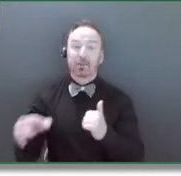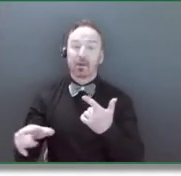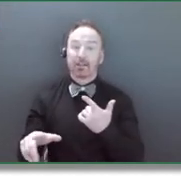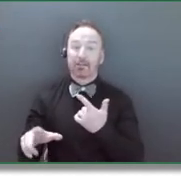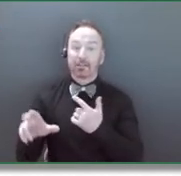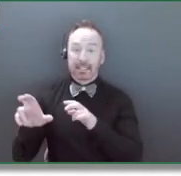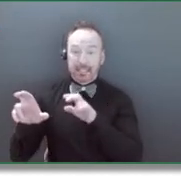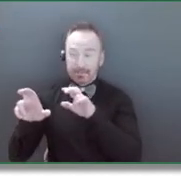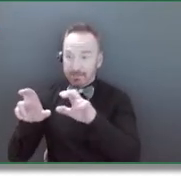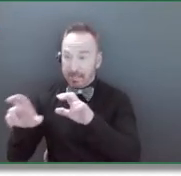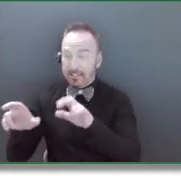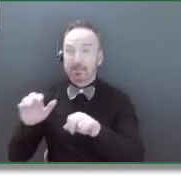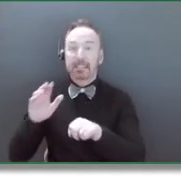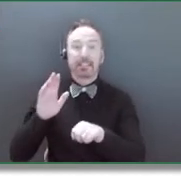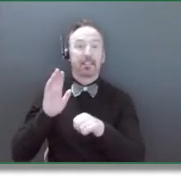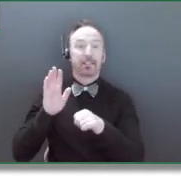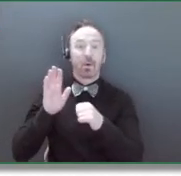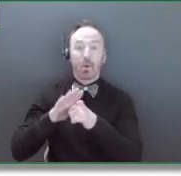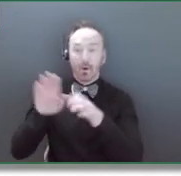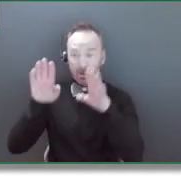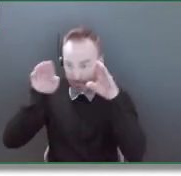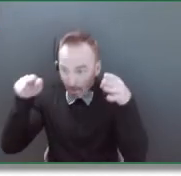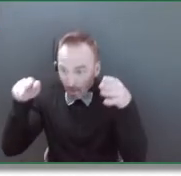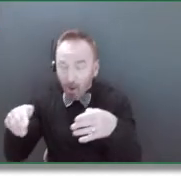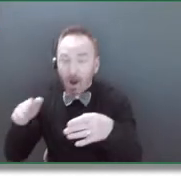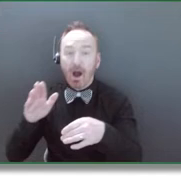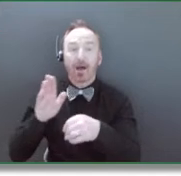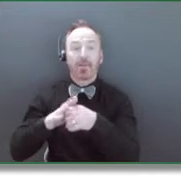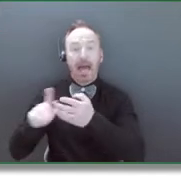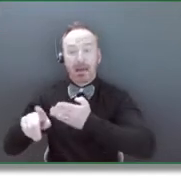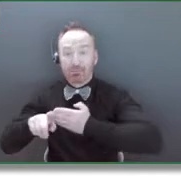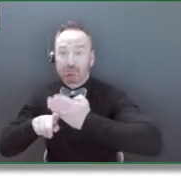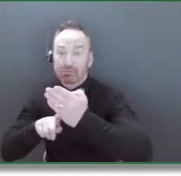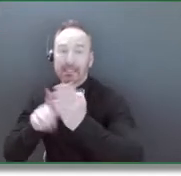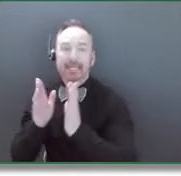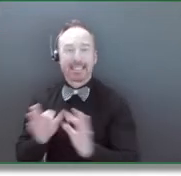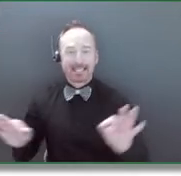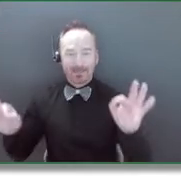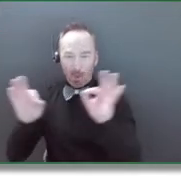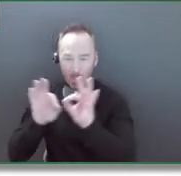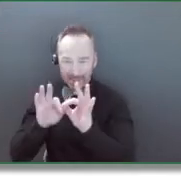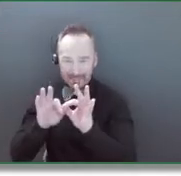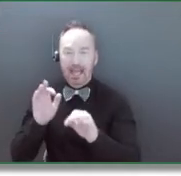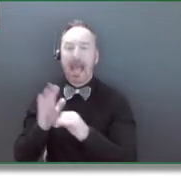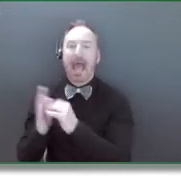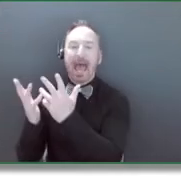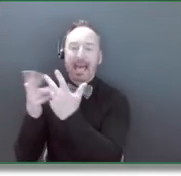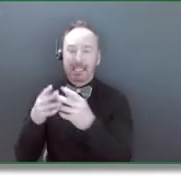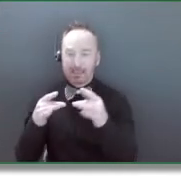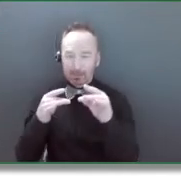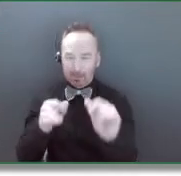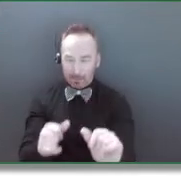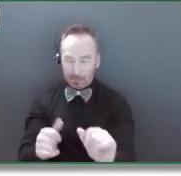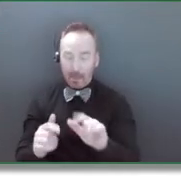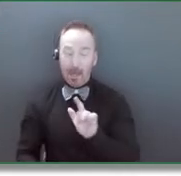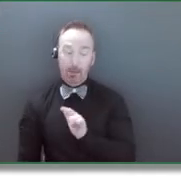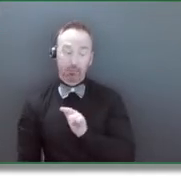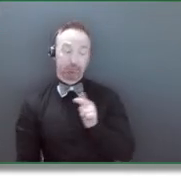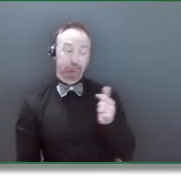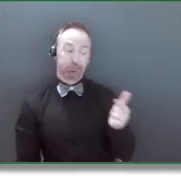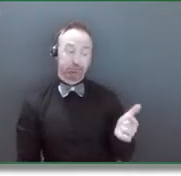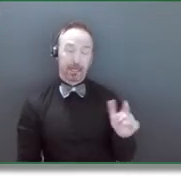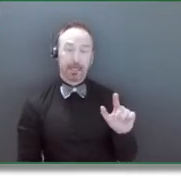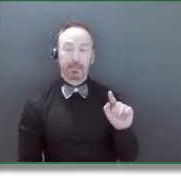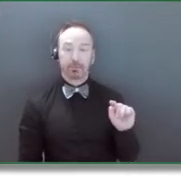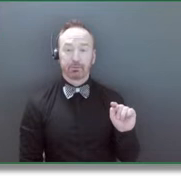and efficient from a public policy perspective. I will now hand over to Tracey Dickson to present the